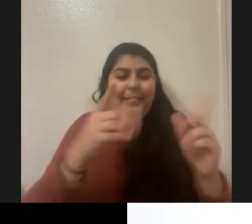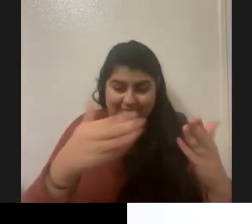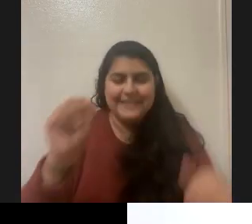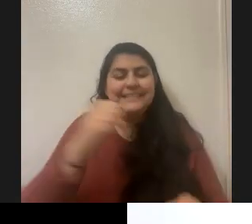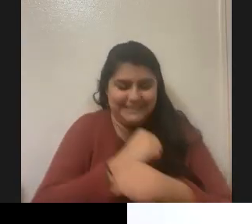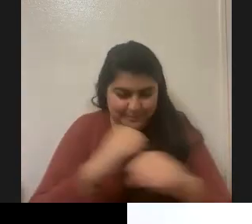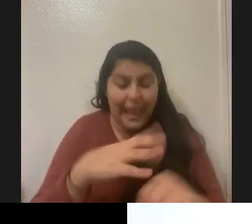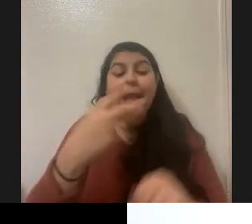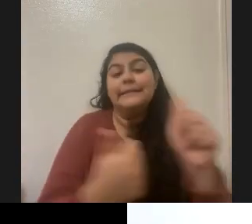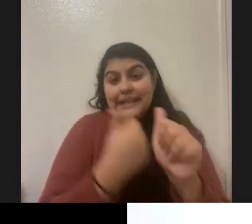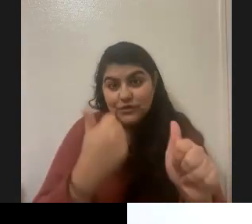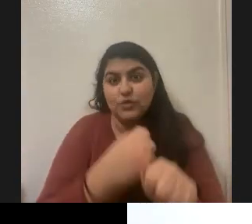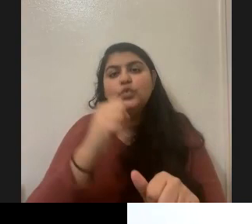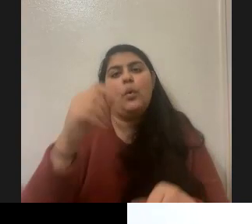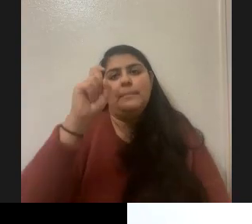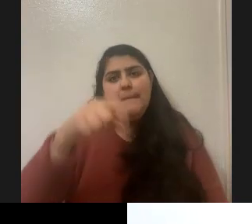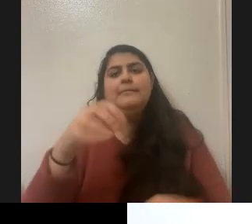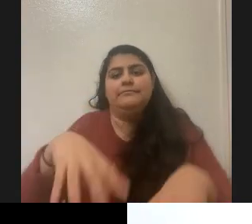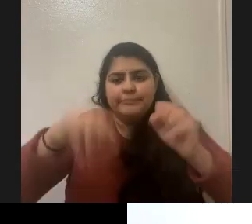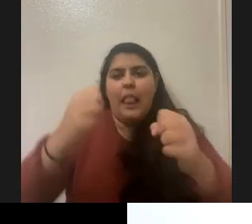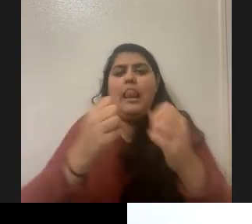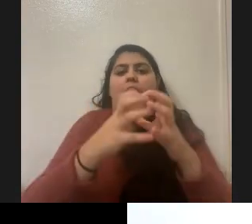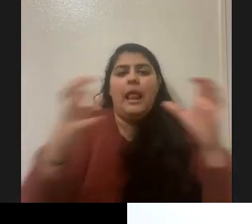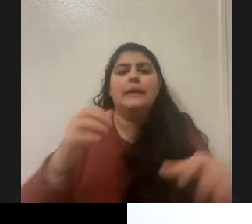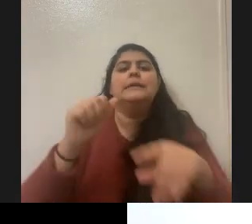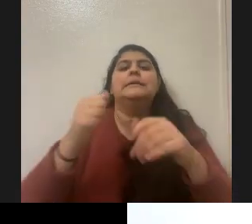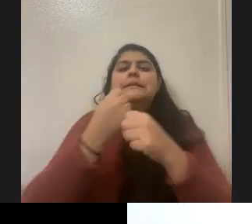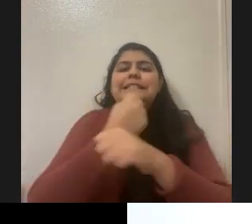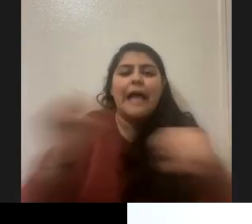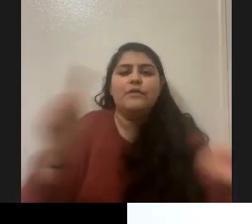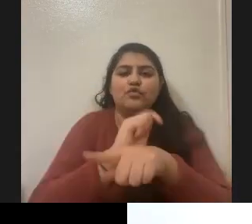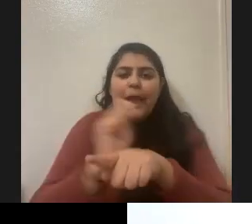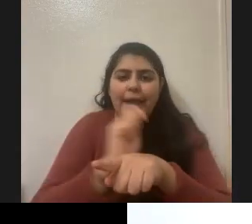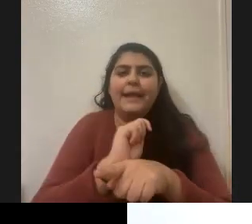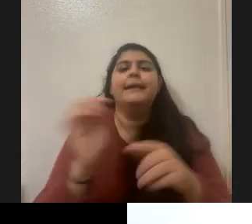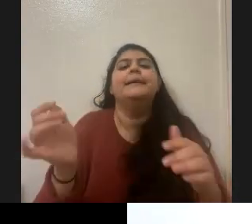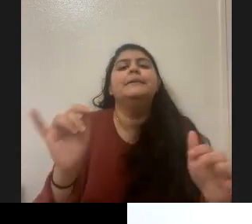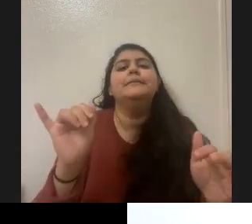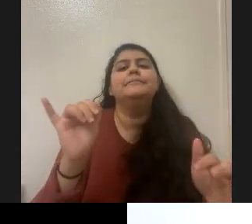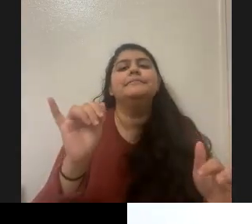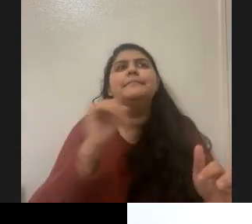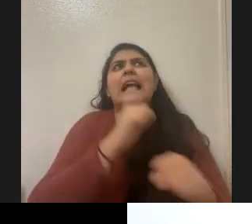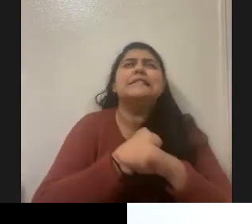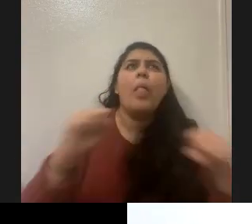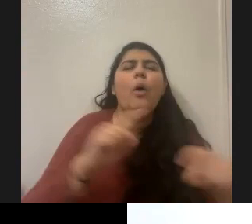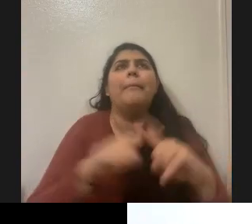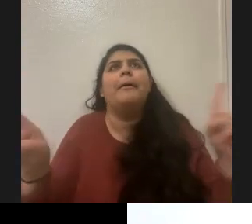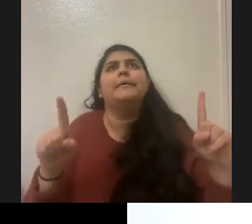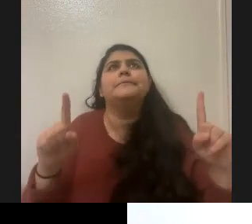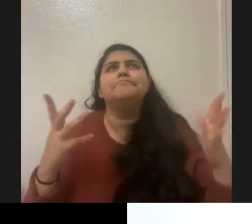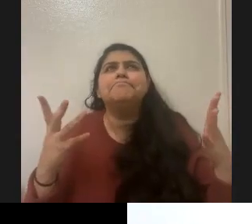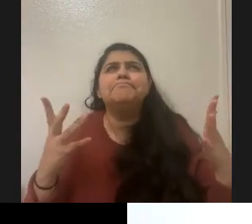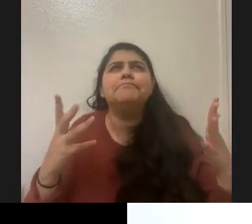are dangerous. So we do have to take a lot of safety trainings. I'd say probably not explode that much,